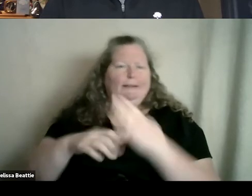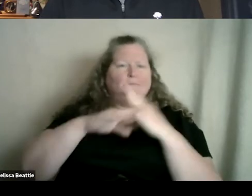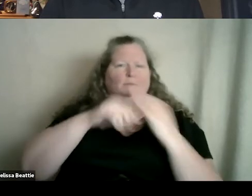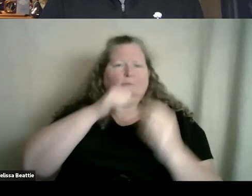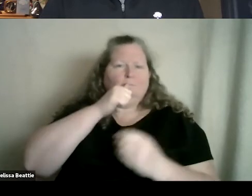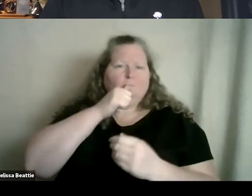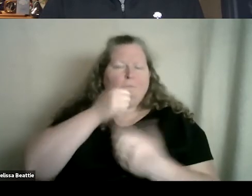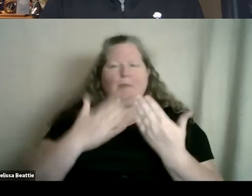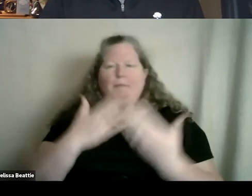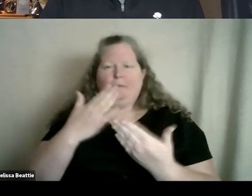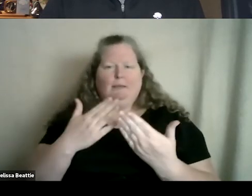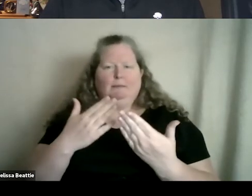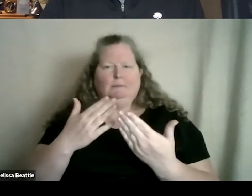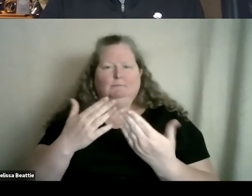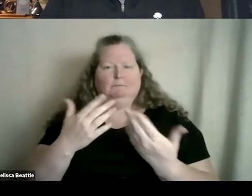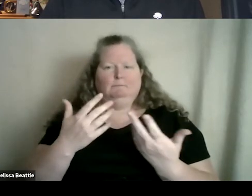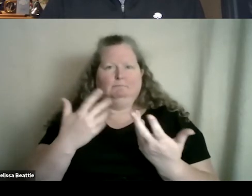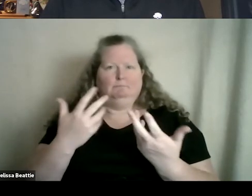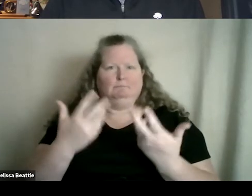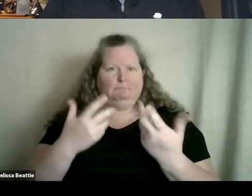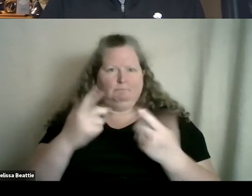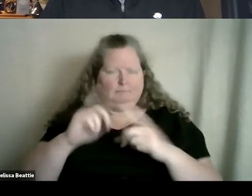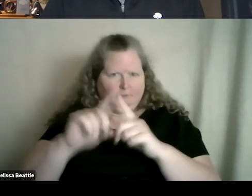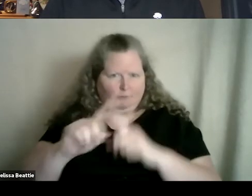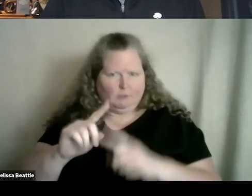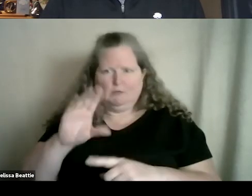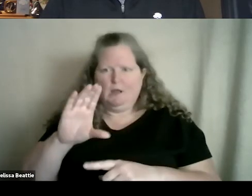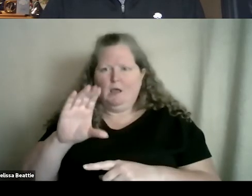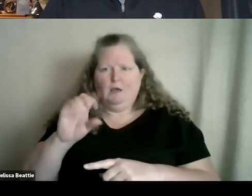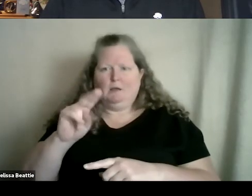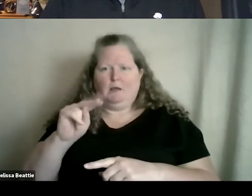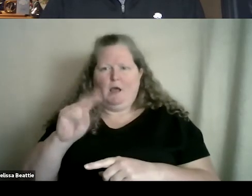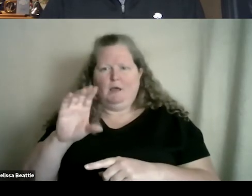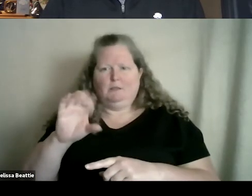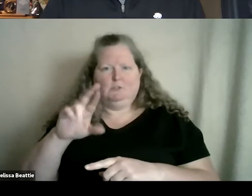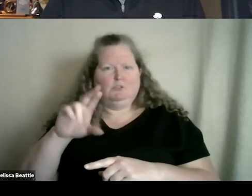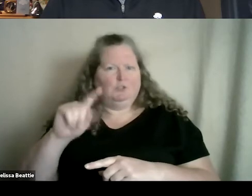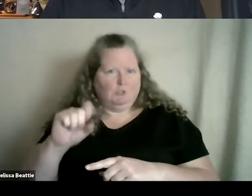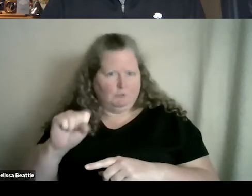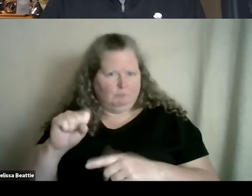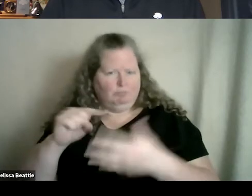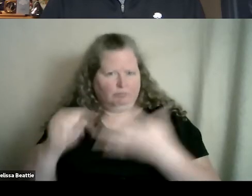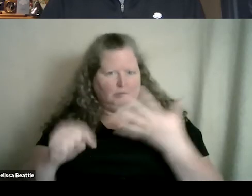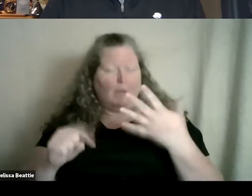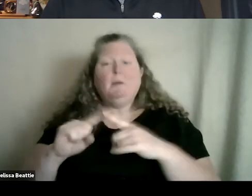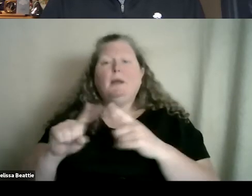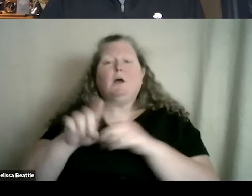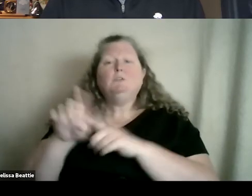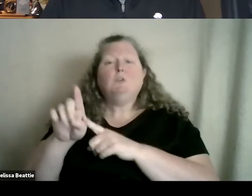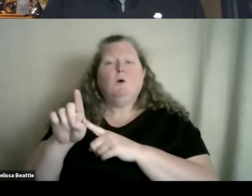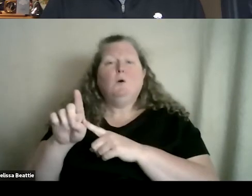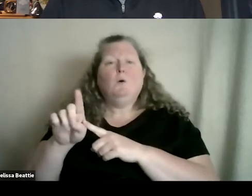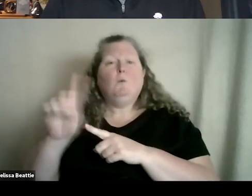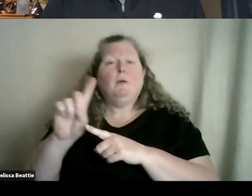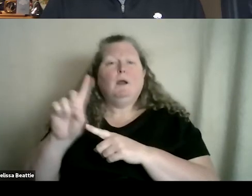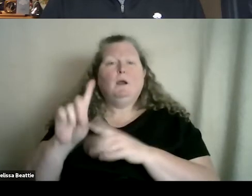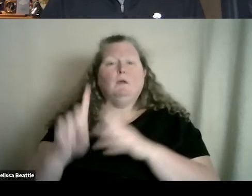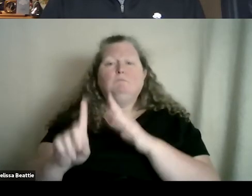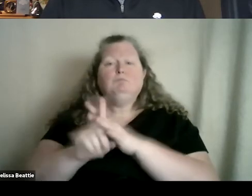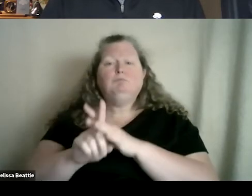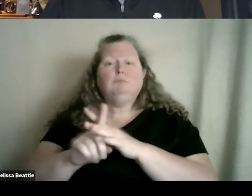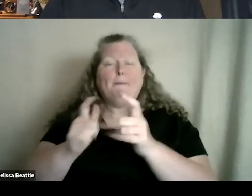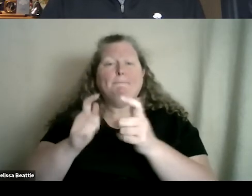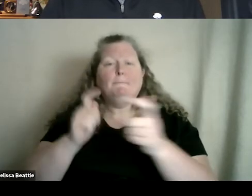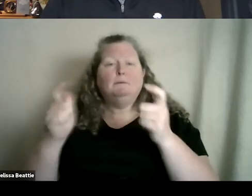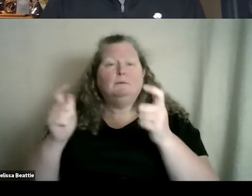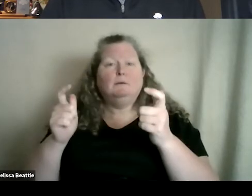all that. So in that, where you embed it is actually in assets, in asset valuation, right?